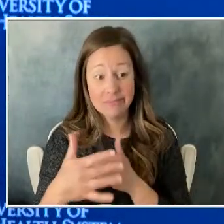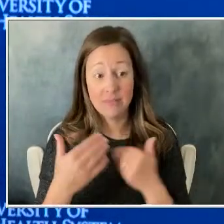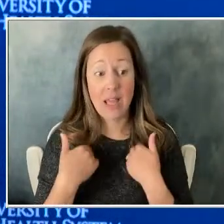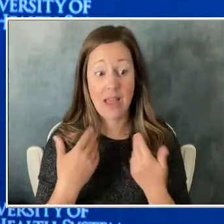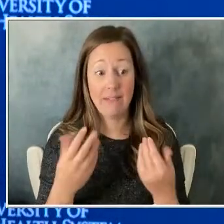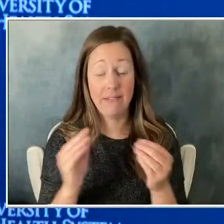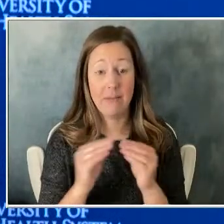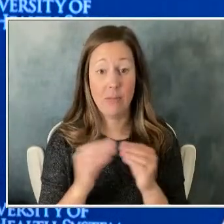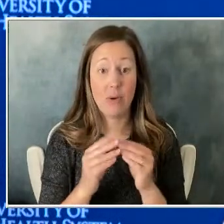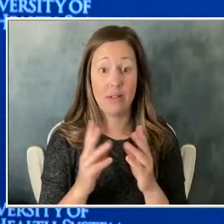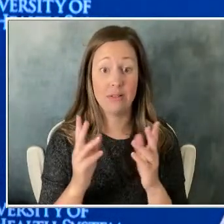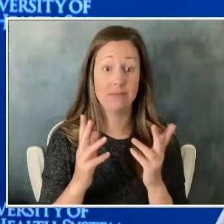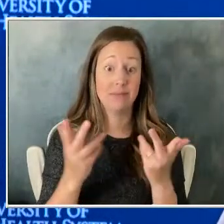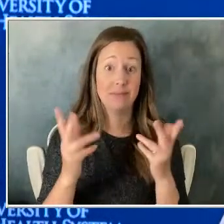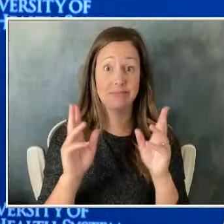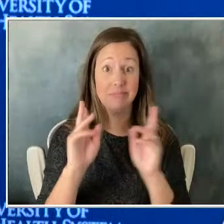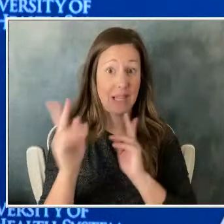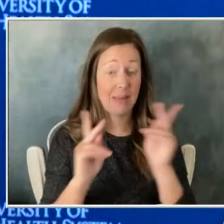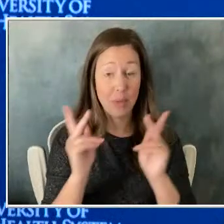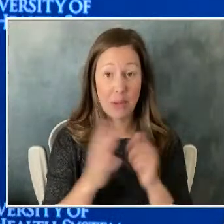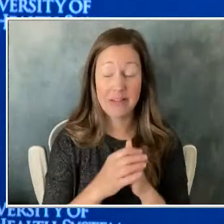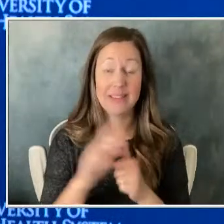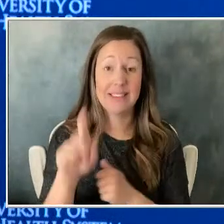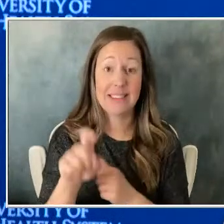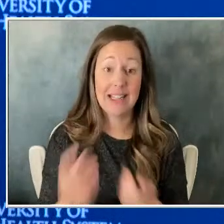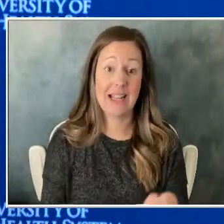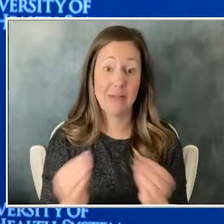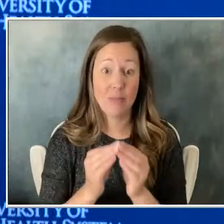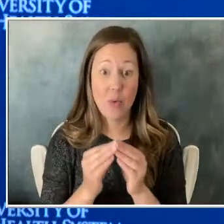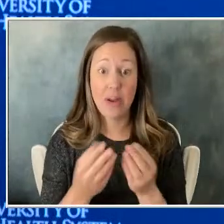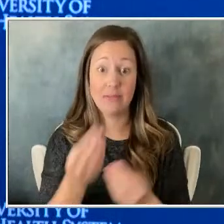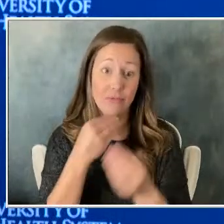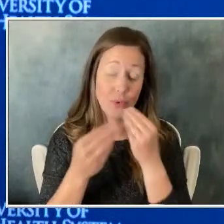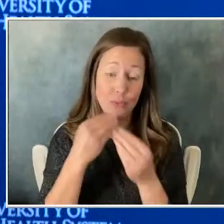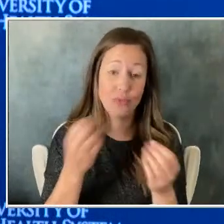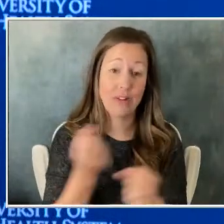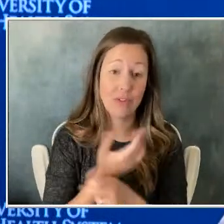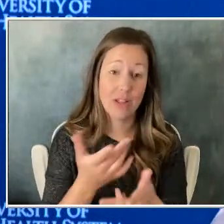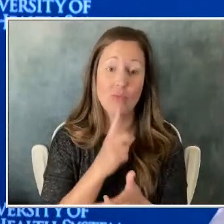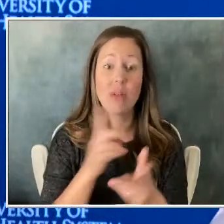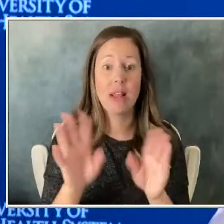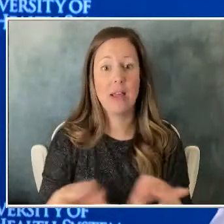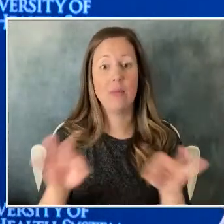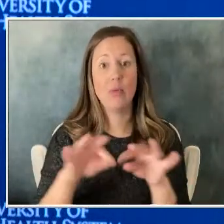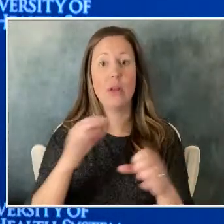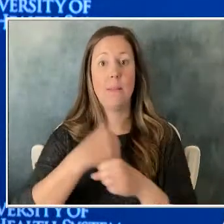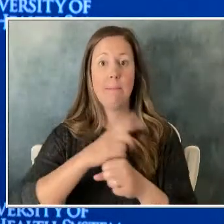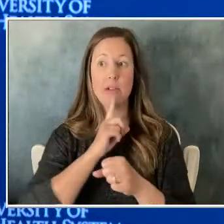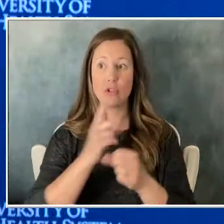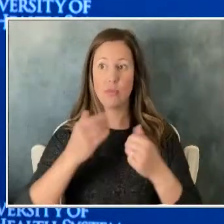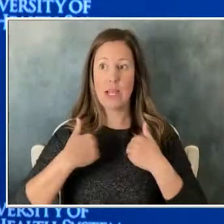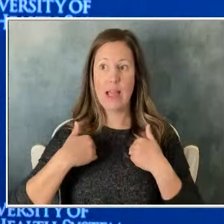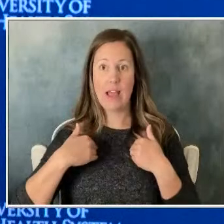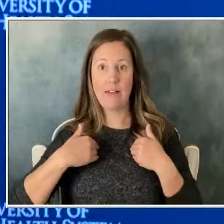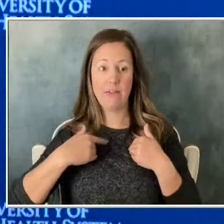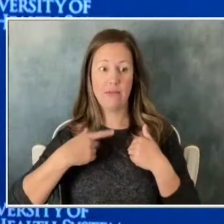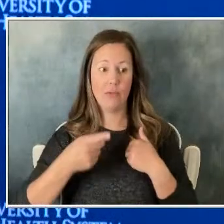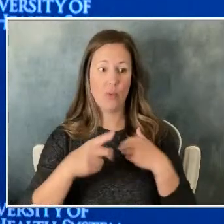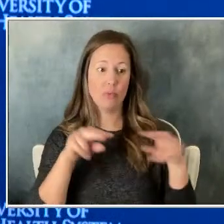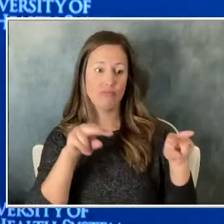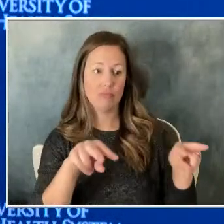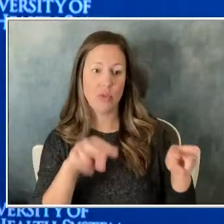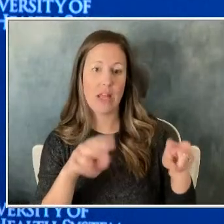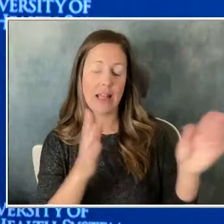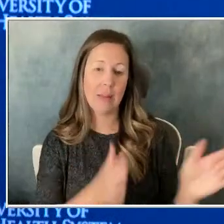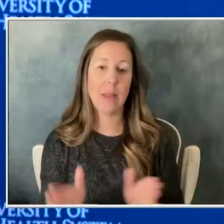population, obviously needing more consumable goods, we need to make sure that we have those surveillance plans in place, and